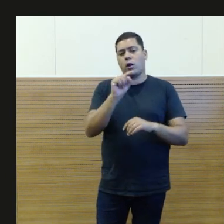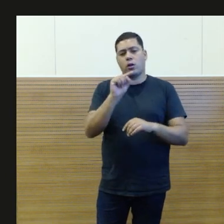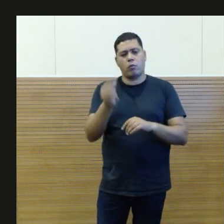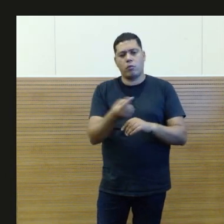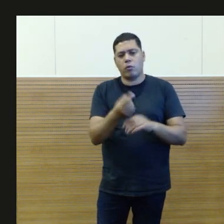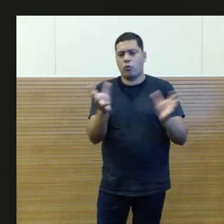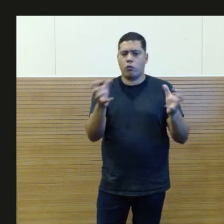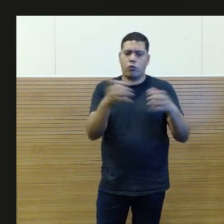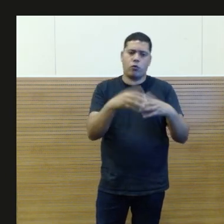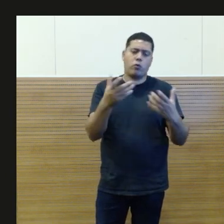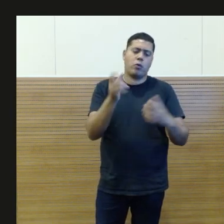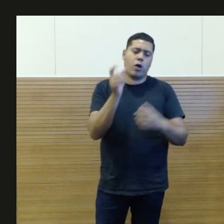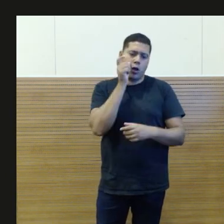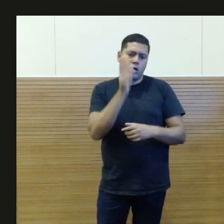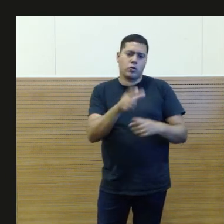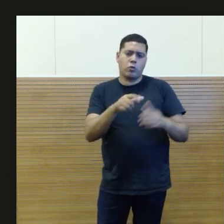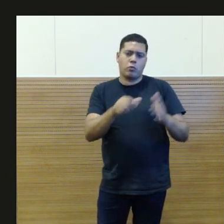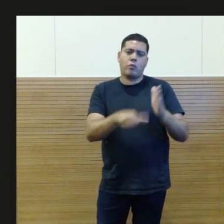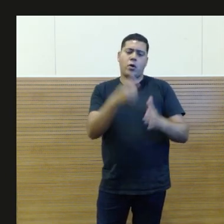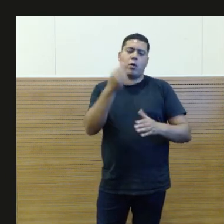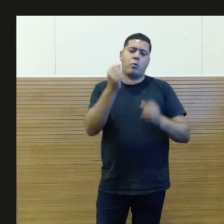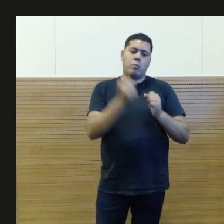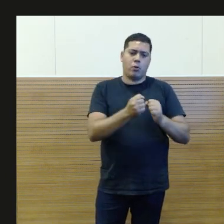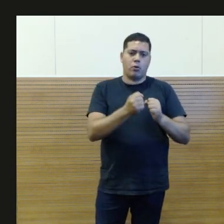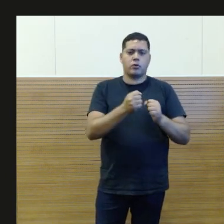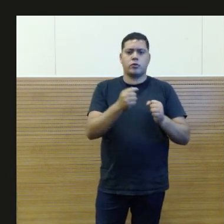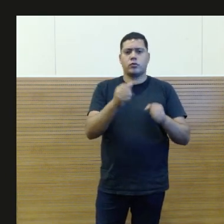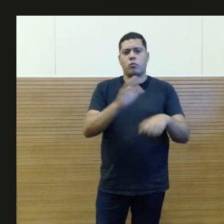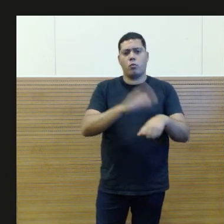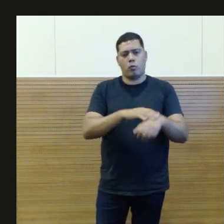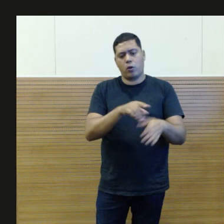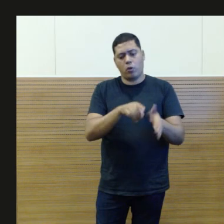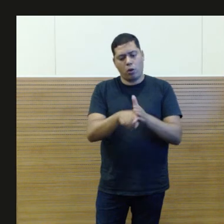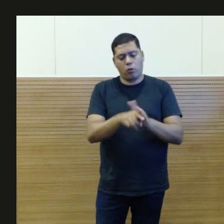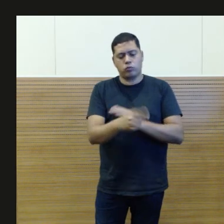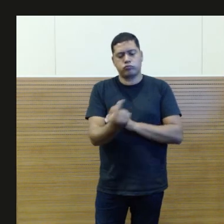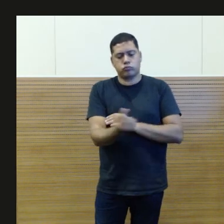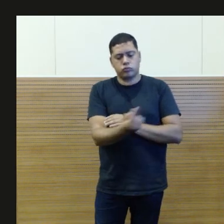strengthen, I believe there is an audio open.